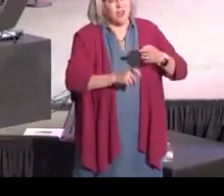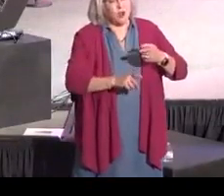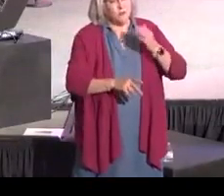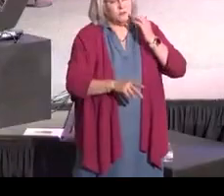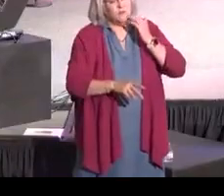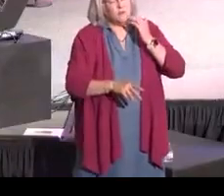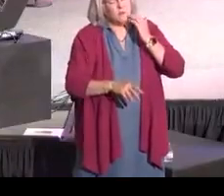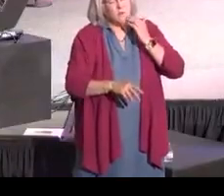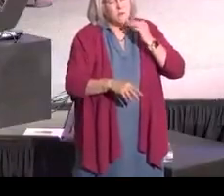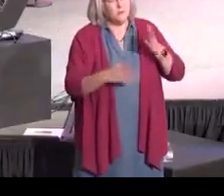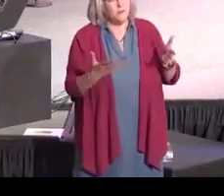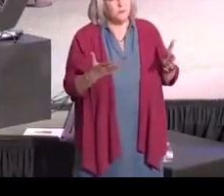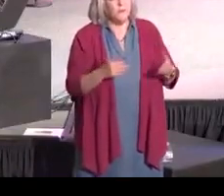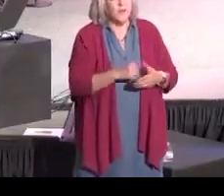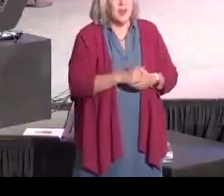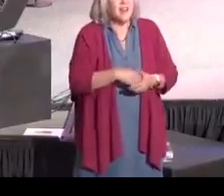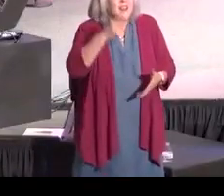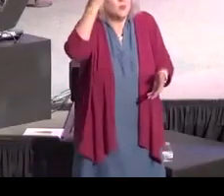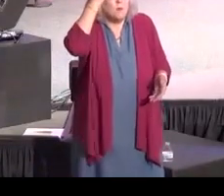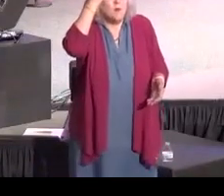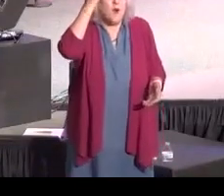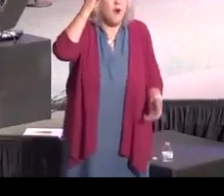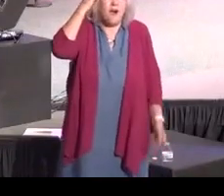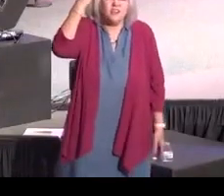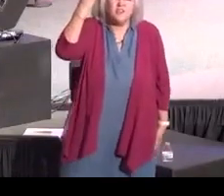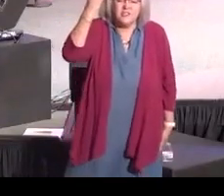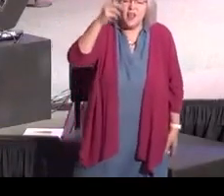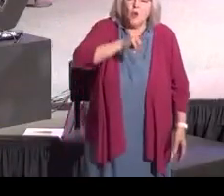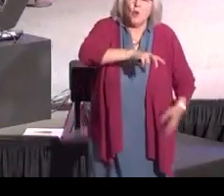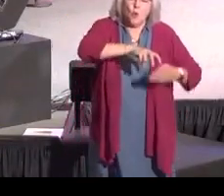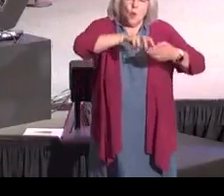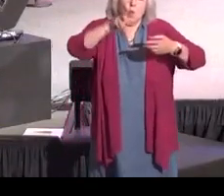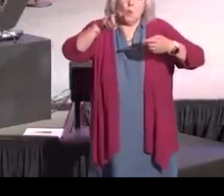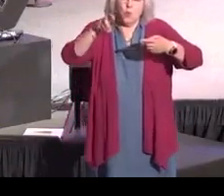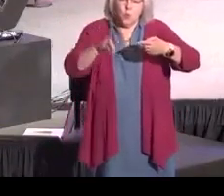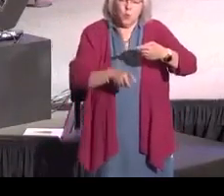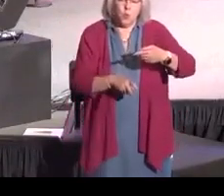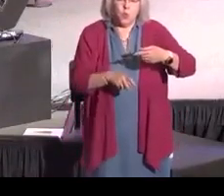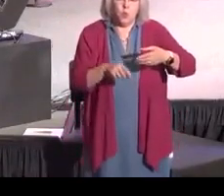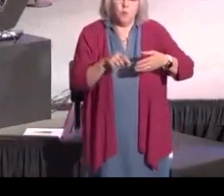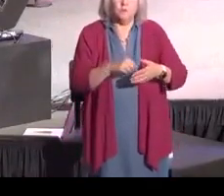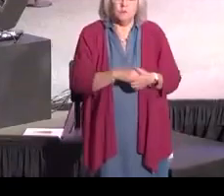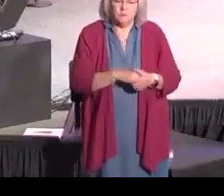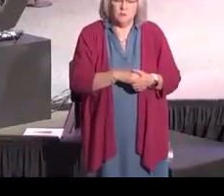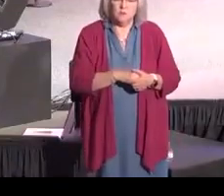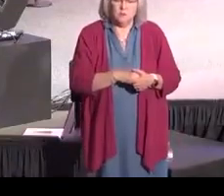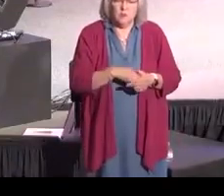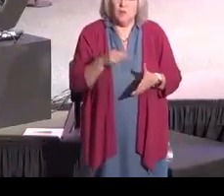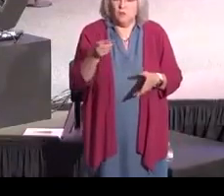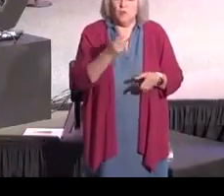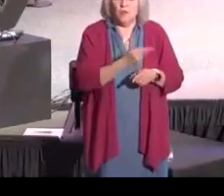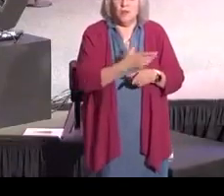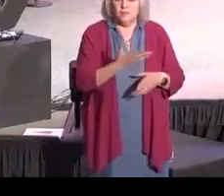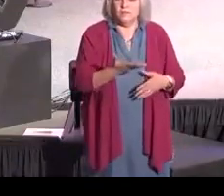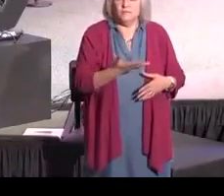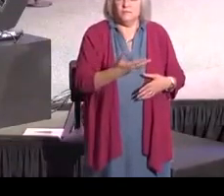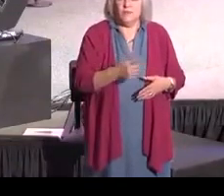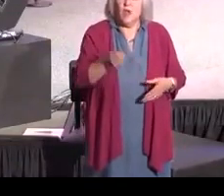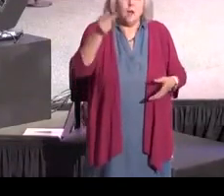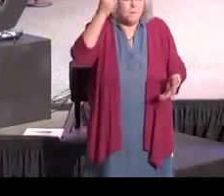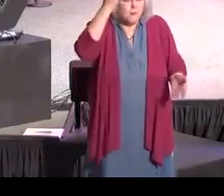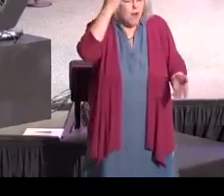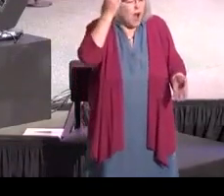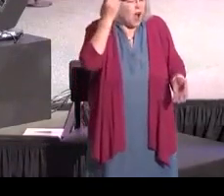one else knew. You know, Paul didn't freak out like everyone else freaked out because he knew that he had a God who